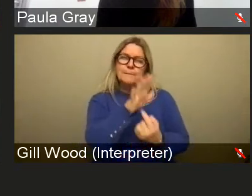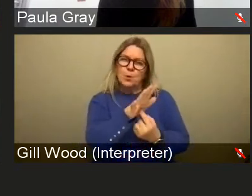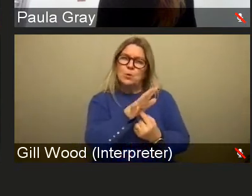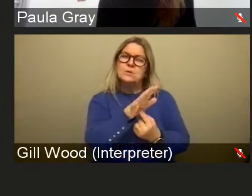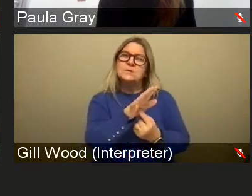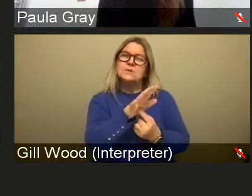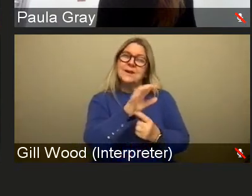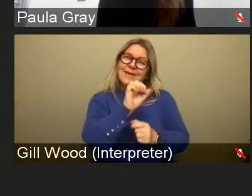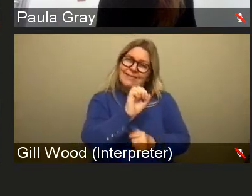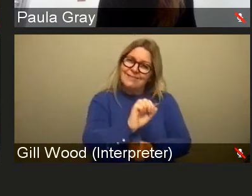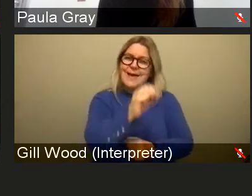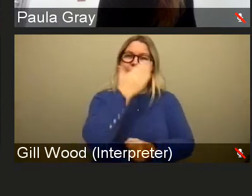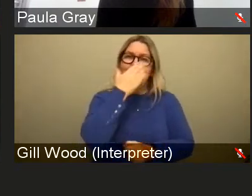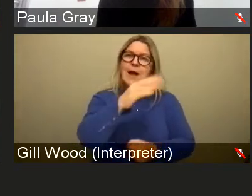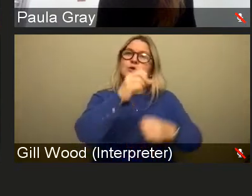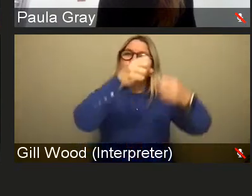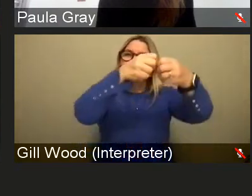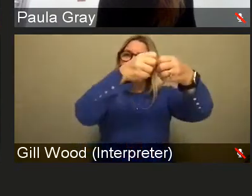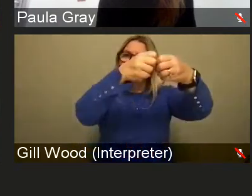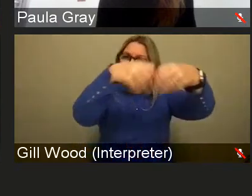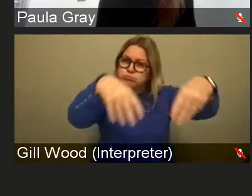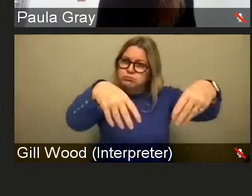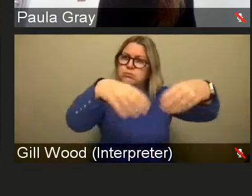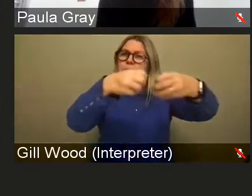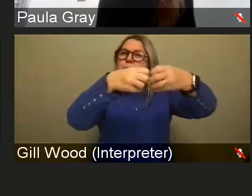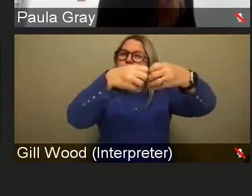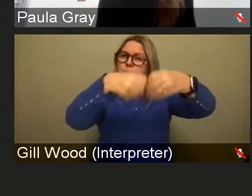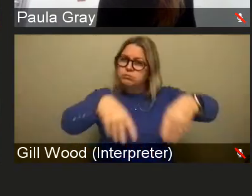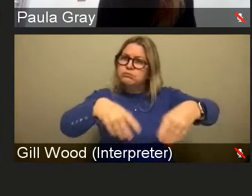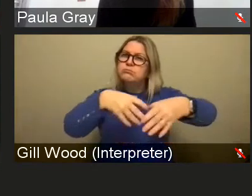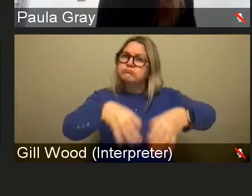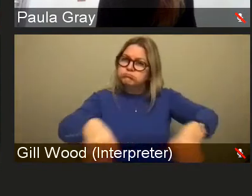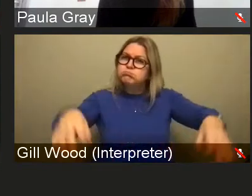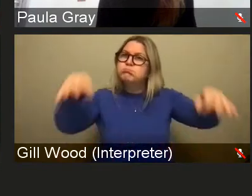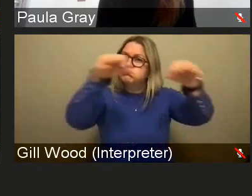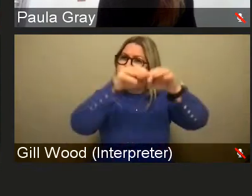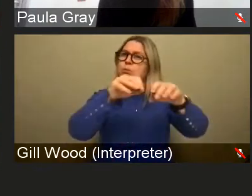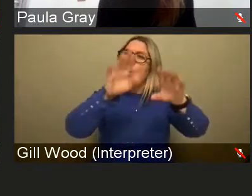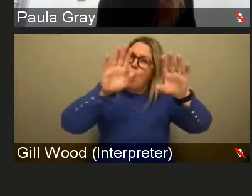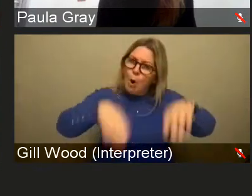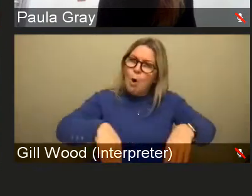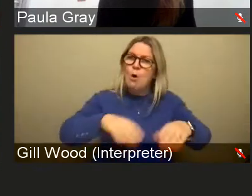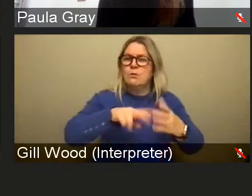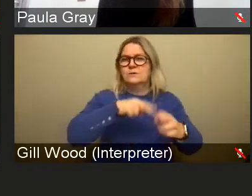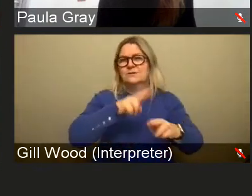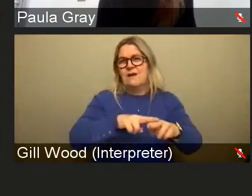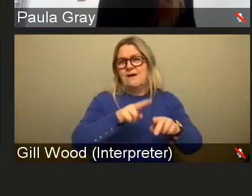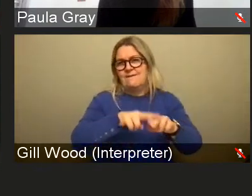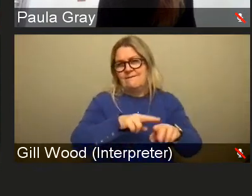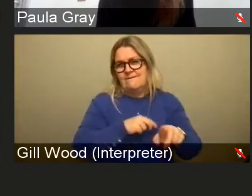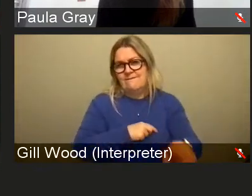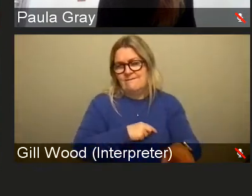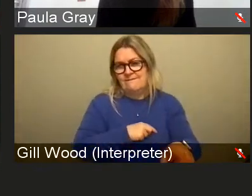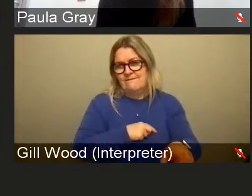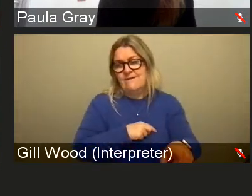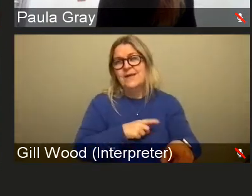because I'm aware of quite a number of quite large, sometimes public sector organisations, which have fantastic written